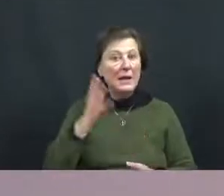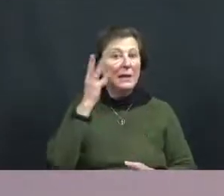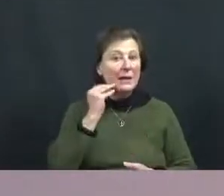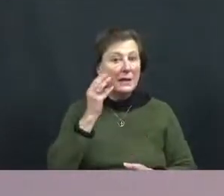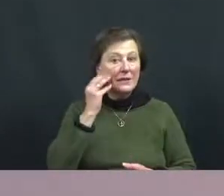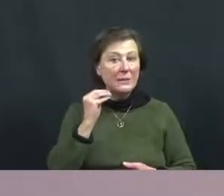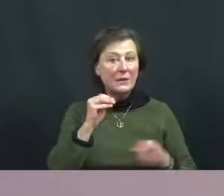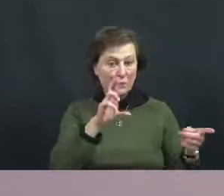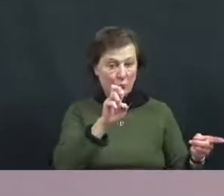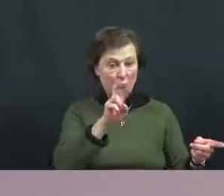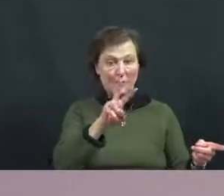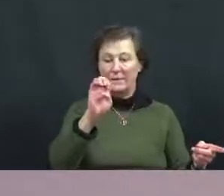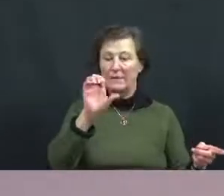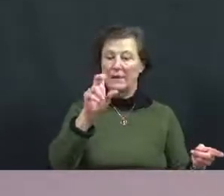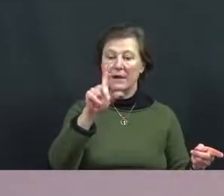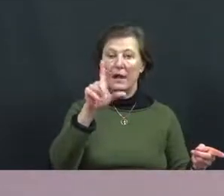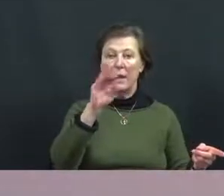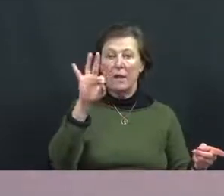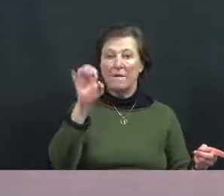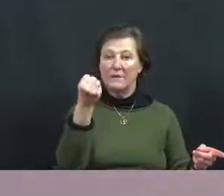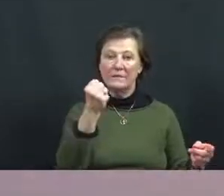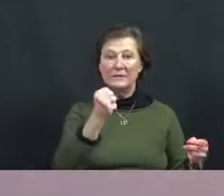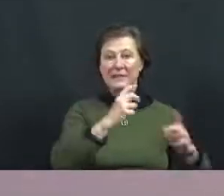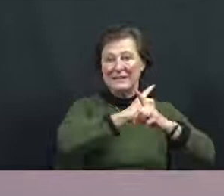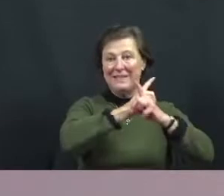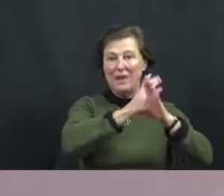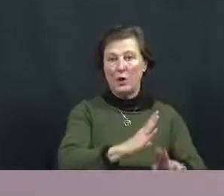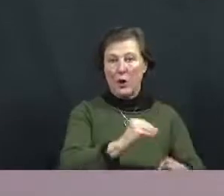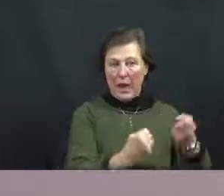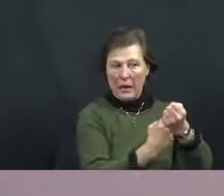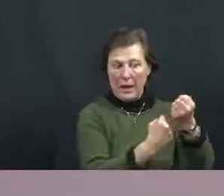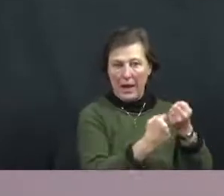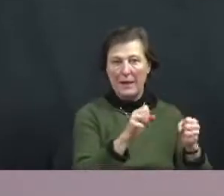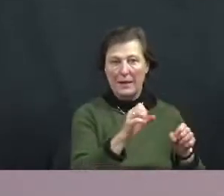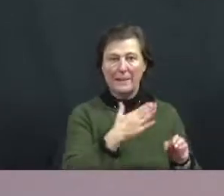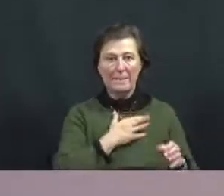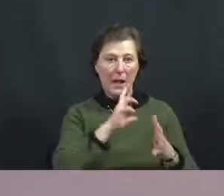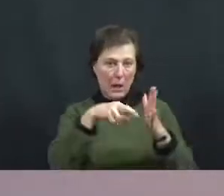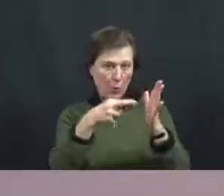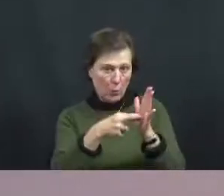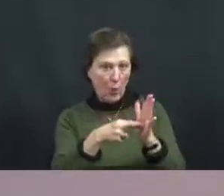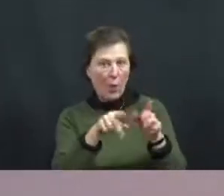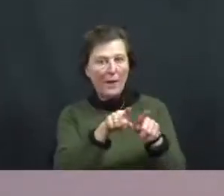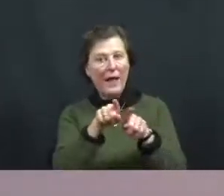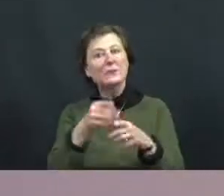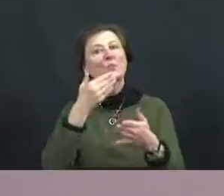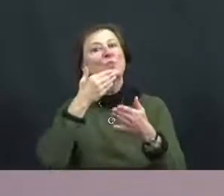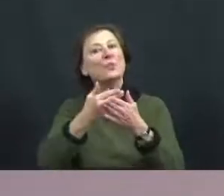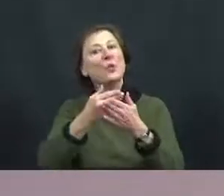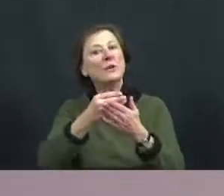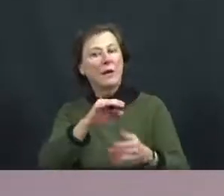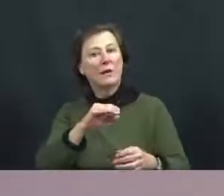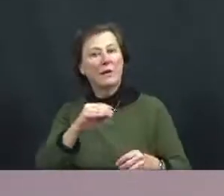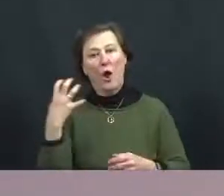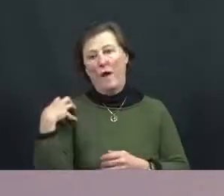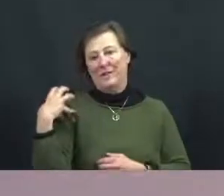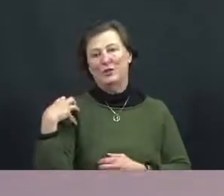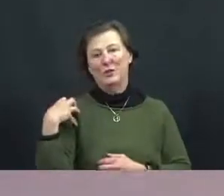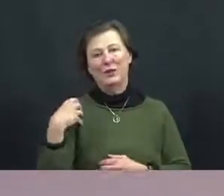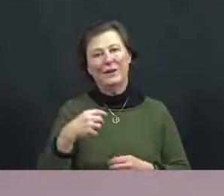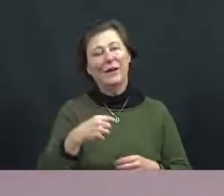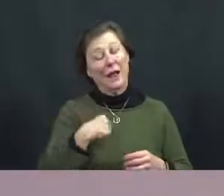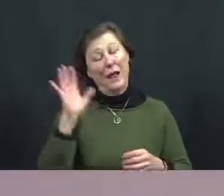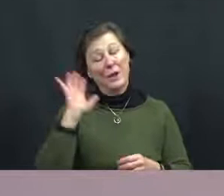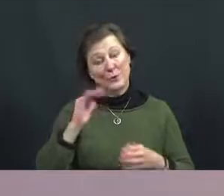Eckloff's defender and advocate in my role as his good officer. It's a position I once held with the Unitarian